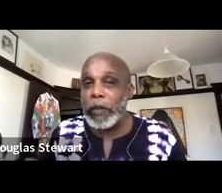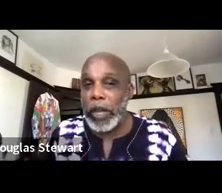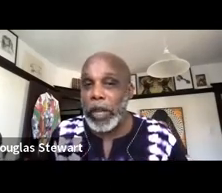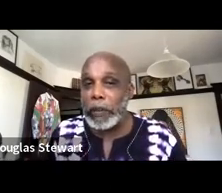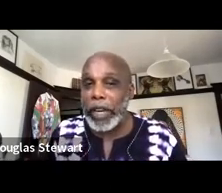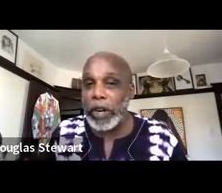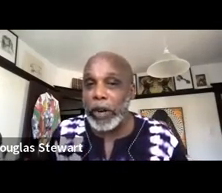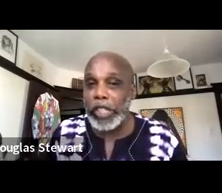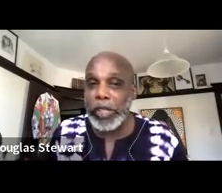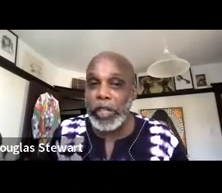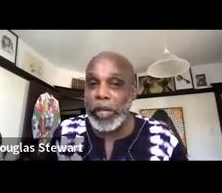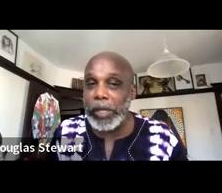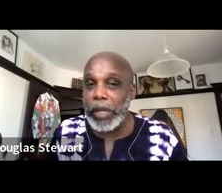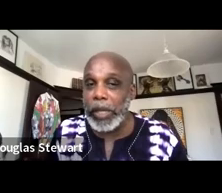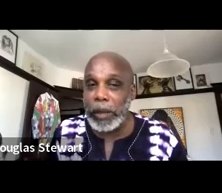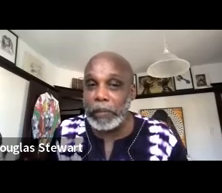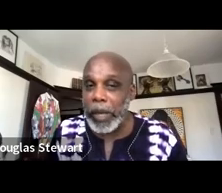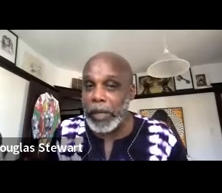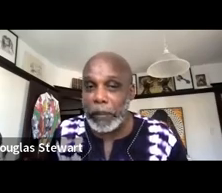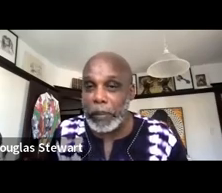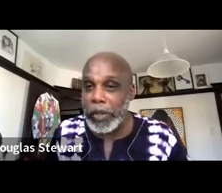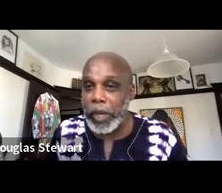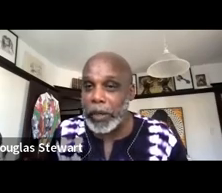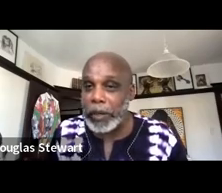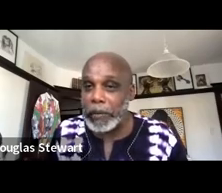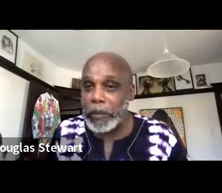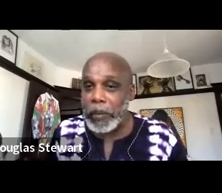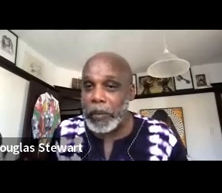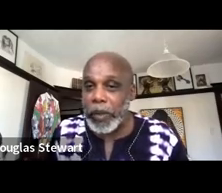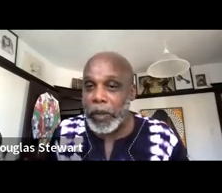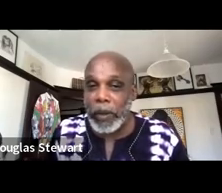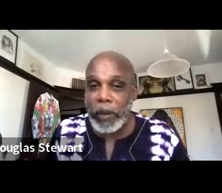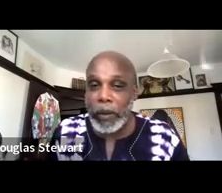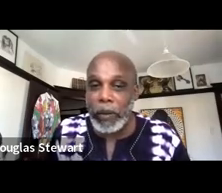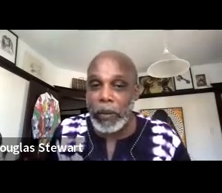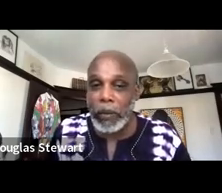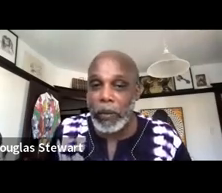then you have what we call microaggressions, and you can see some examples here,